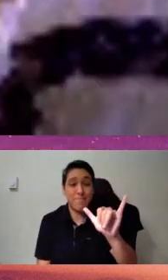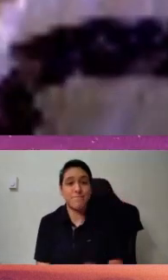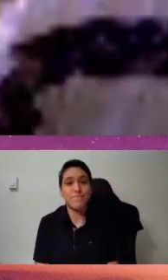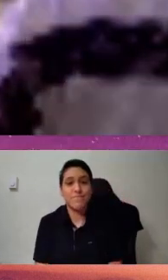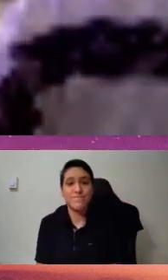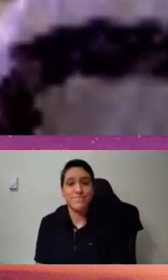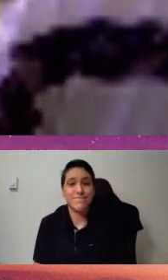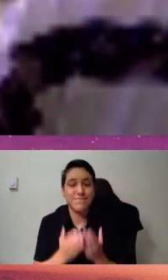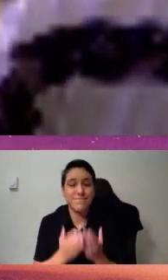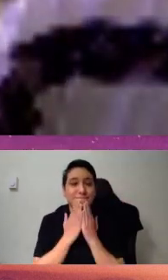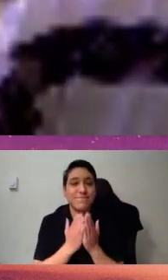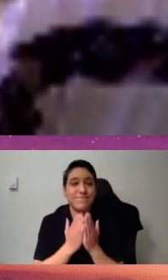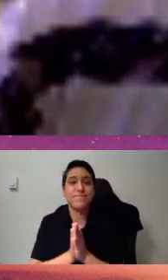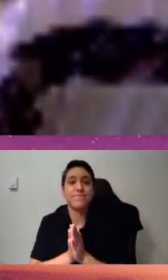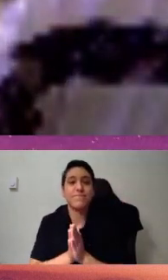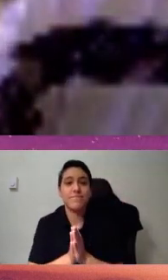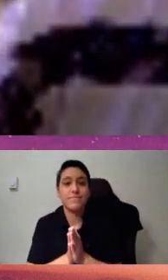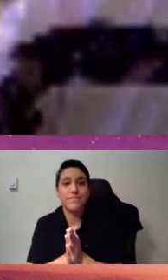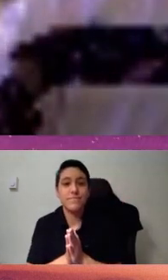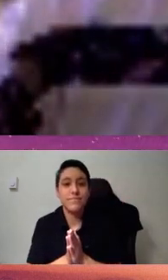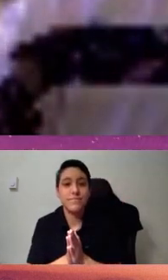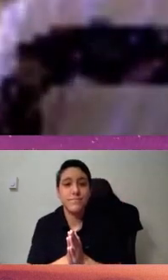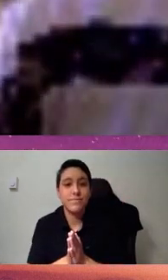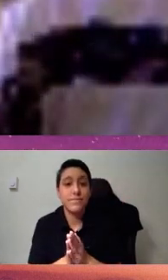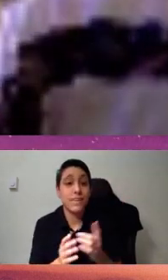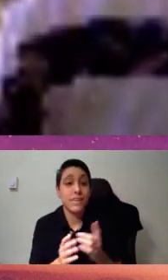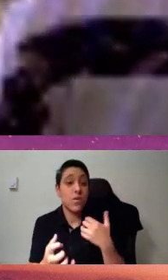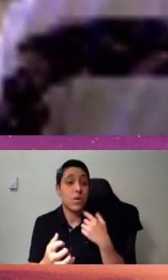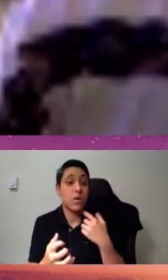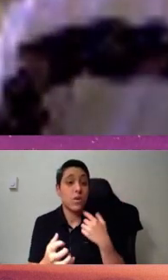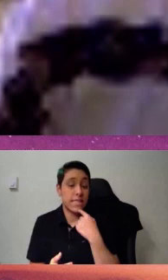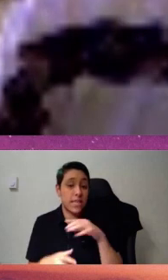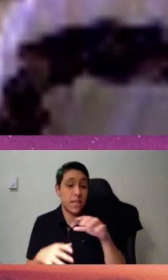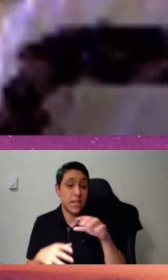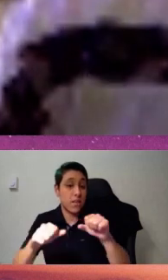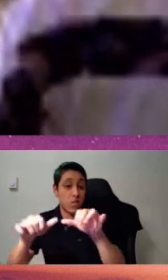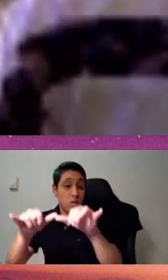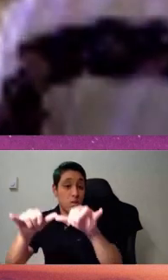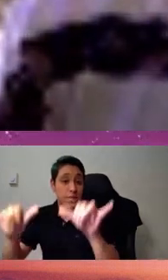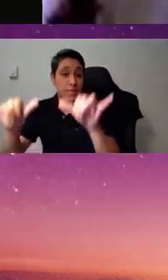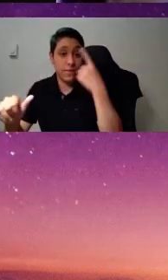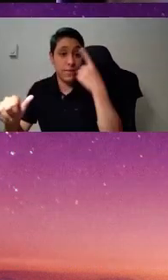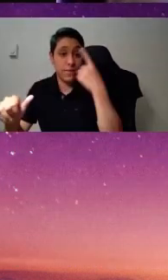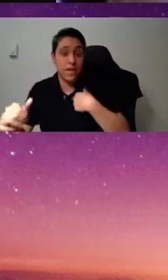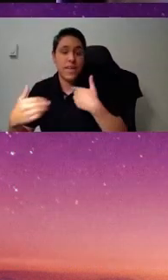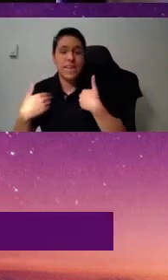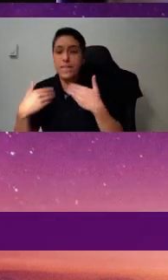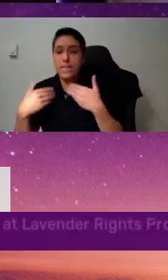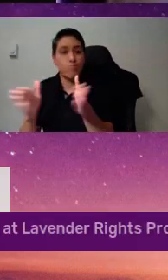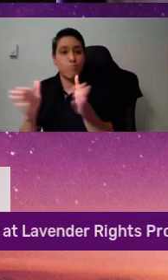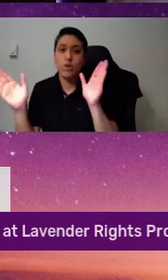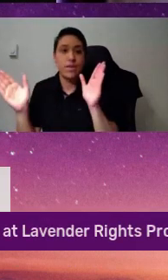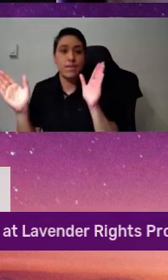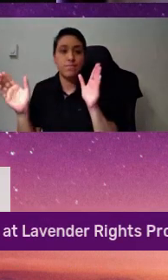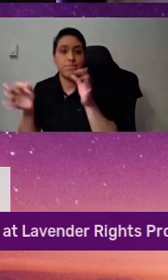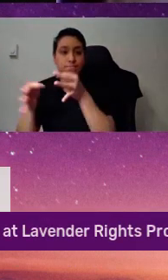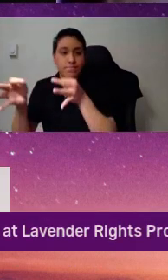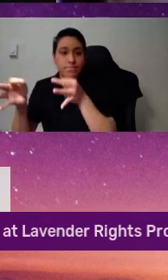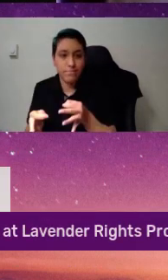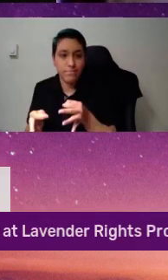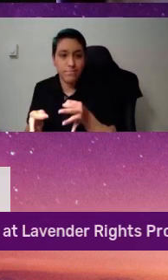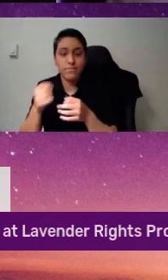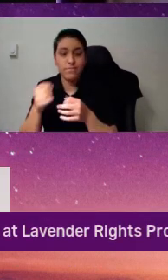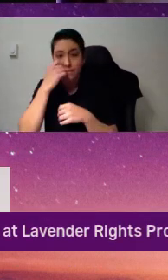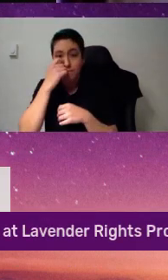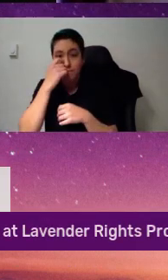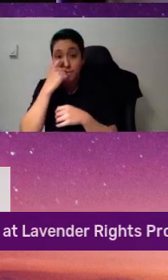I would just like to say that colonialism for me has a pretty broad definition and one that often